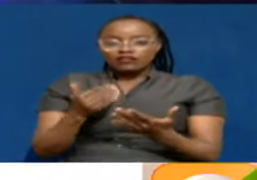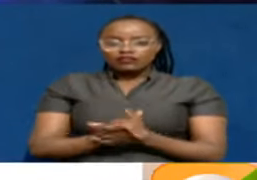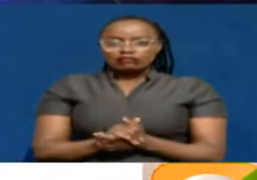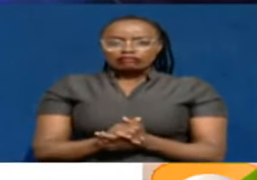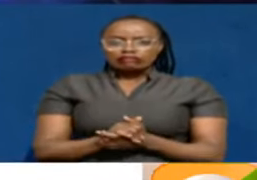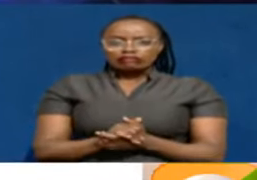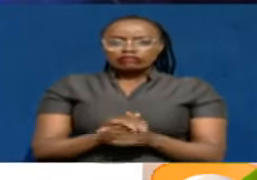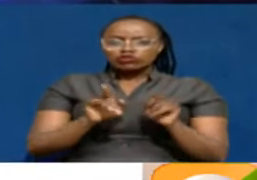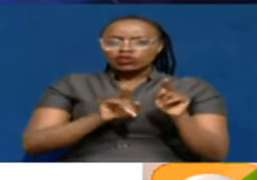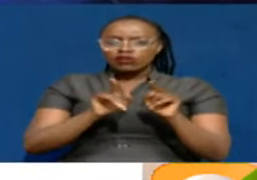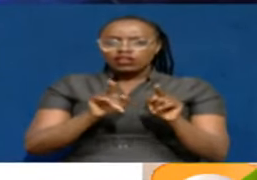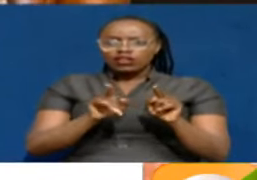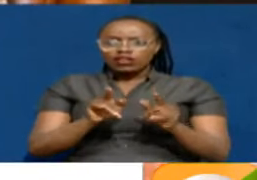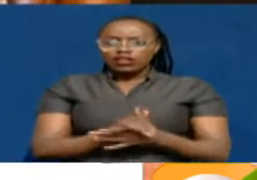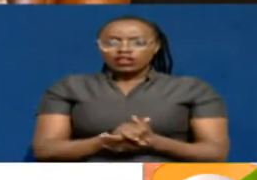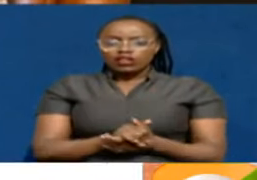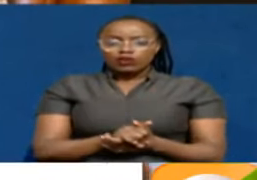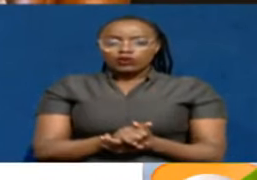police.